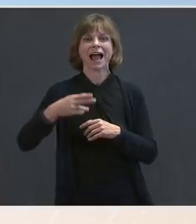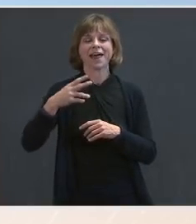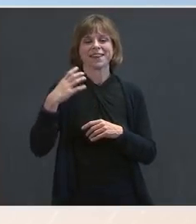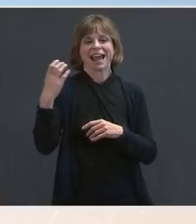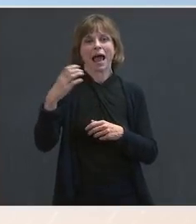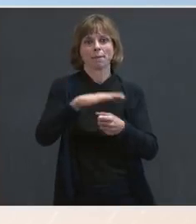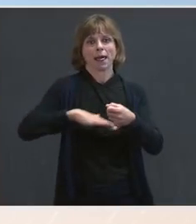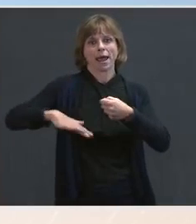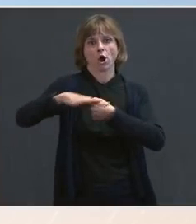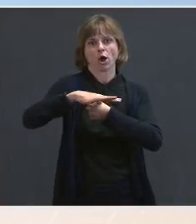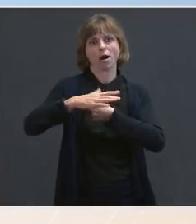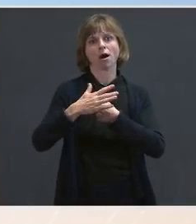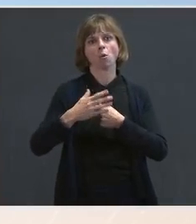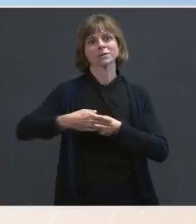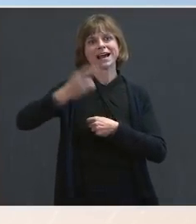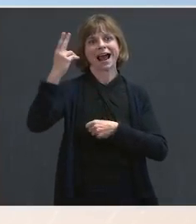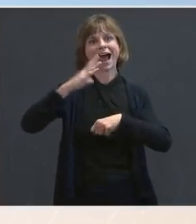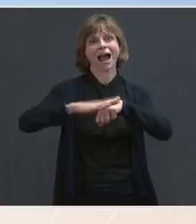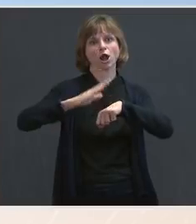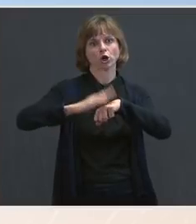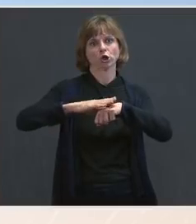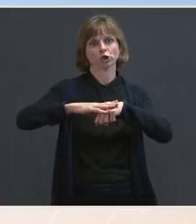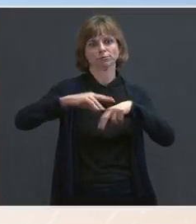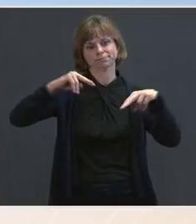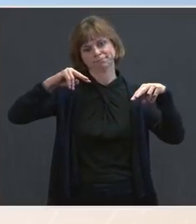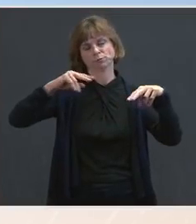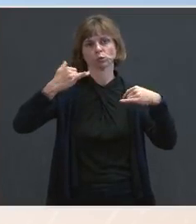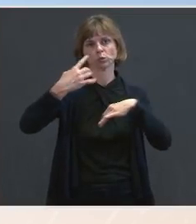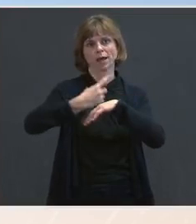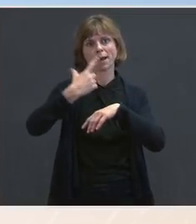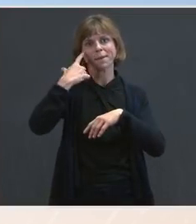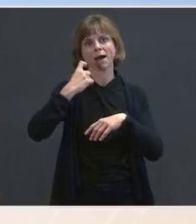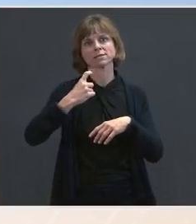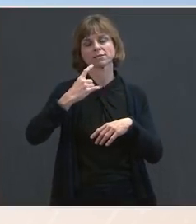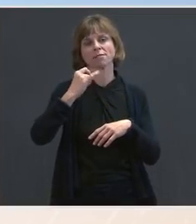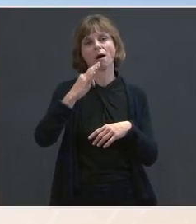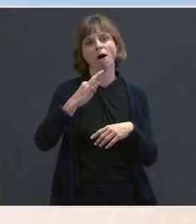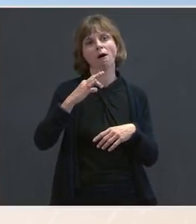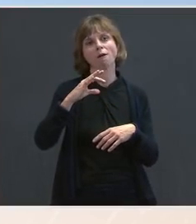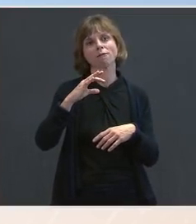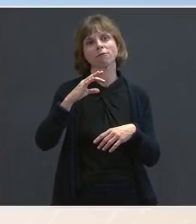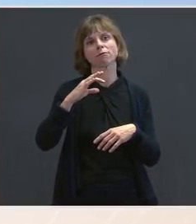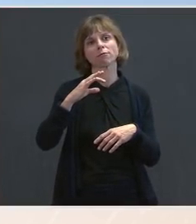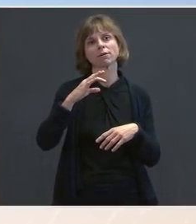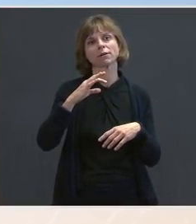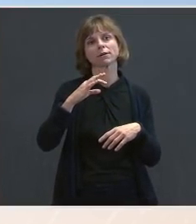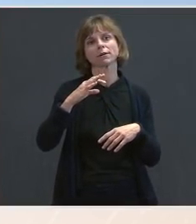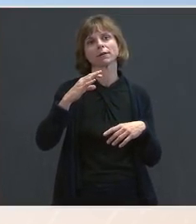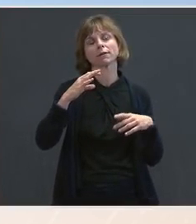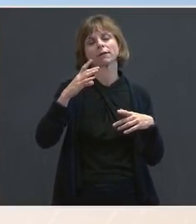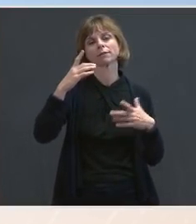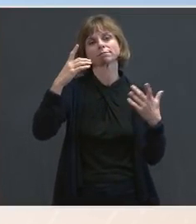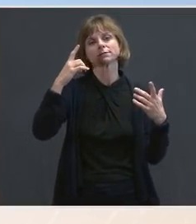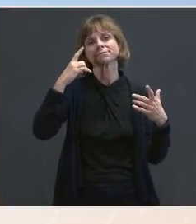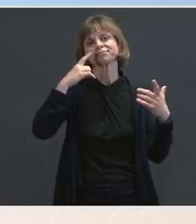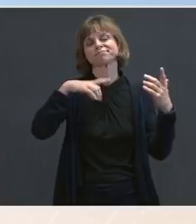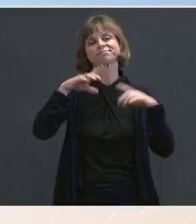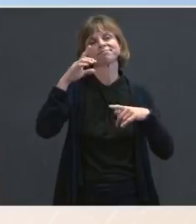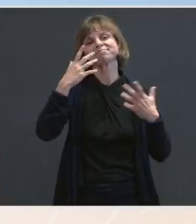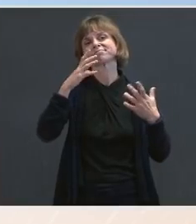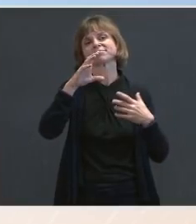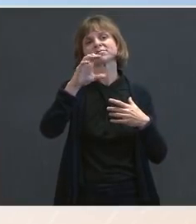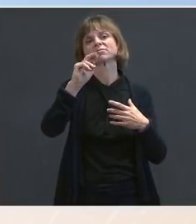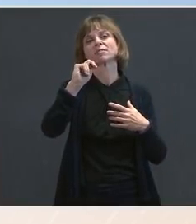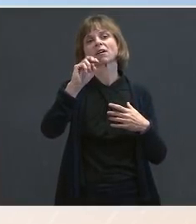the potential of an attack related to a conspiracy theory about this date. Is the White House taking any